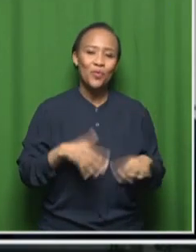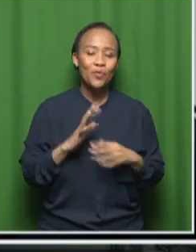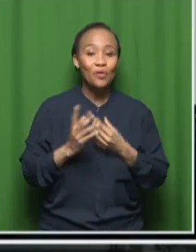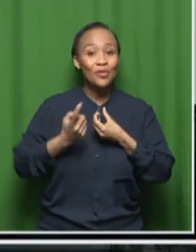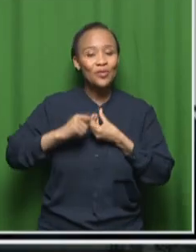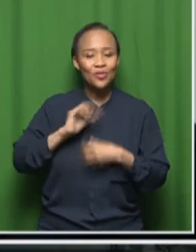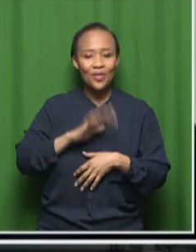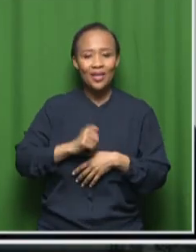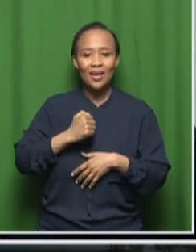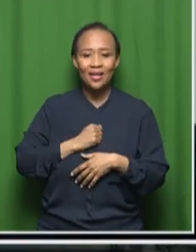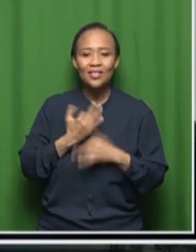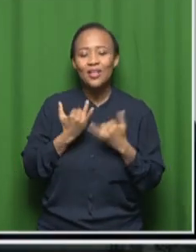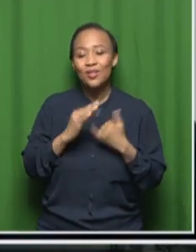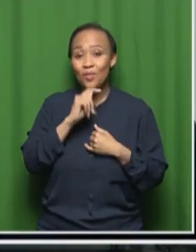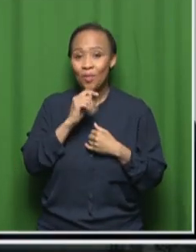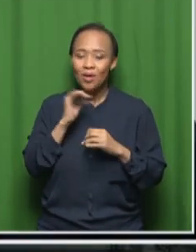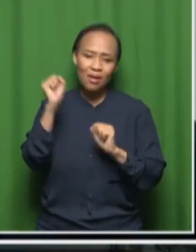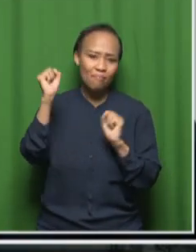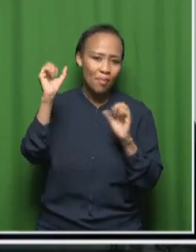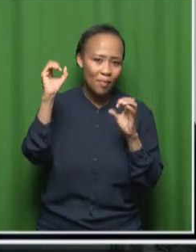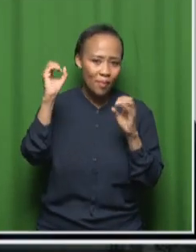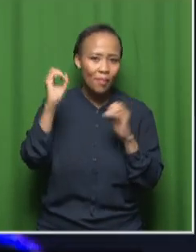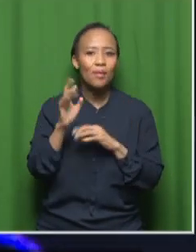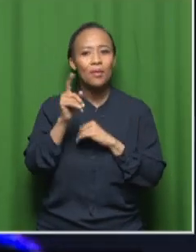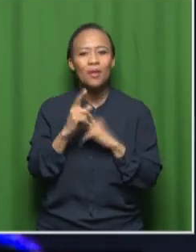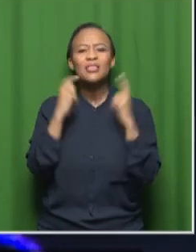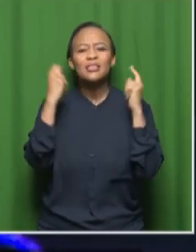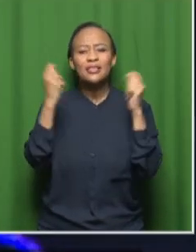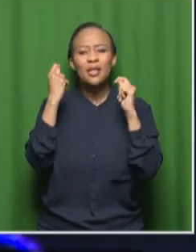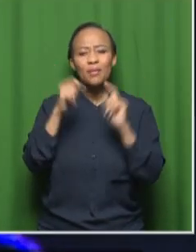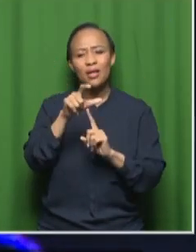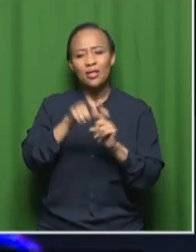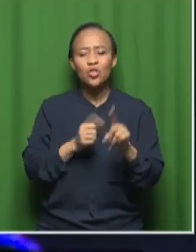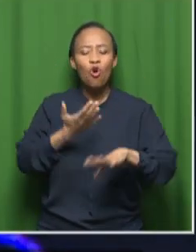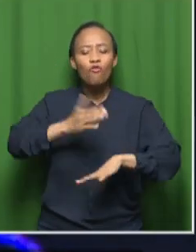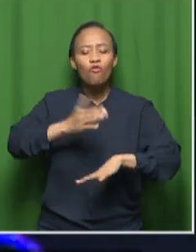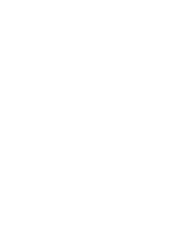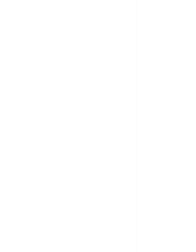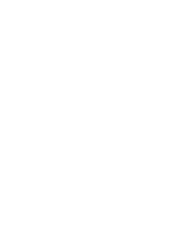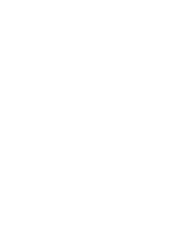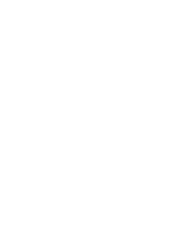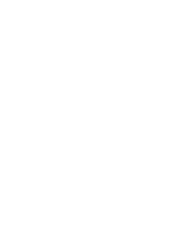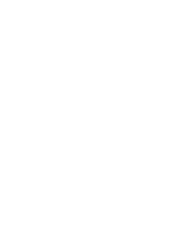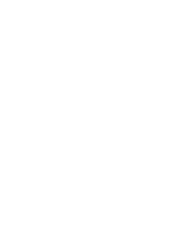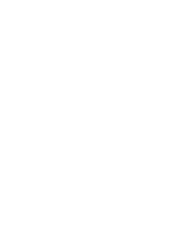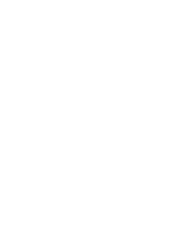chatting to us about the upcoming celebration of late composer Professor Mzilikazi Khumalo.